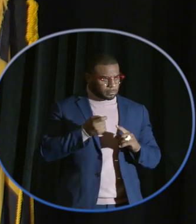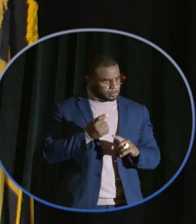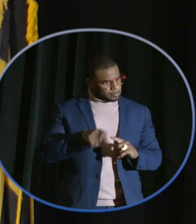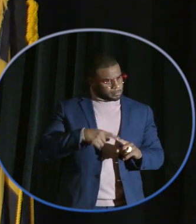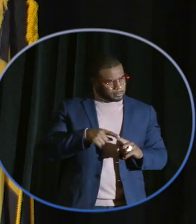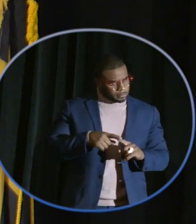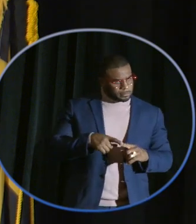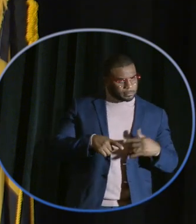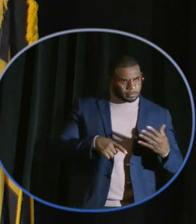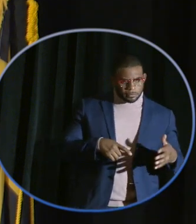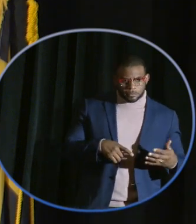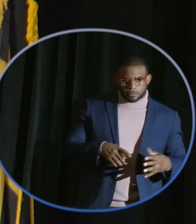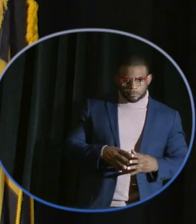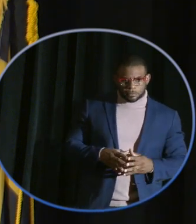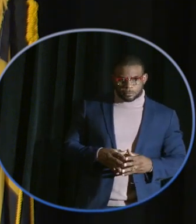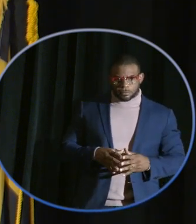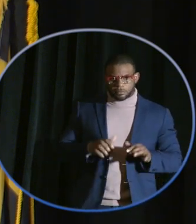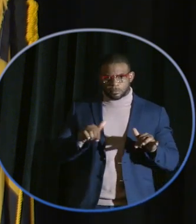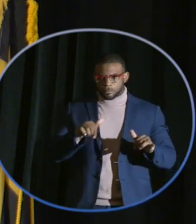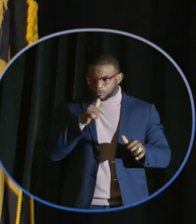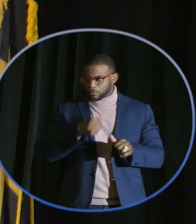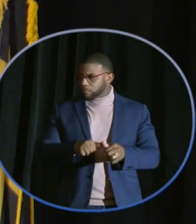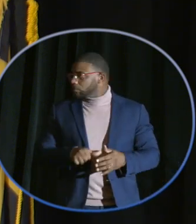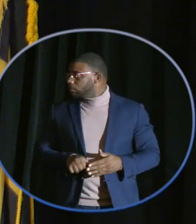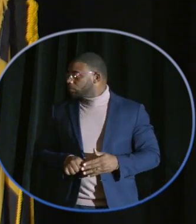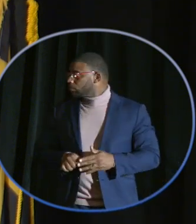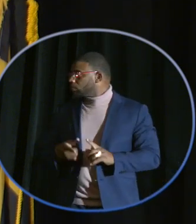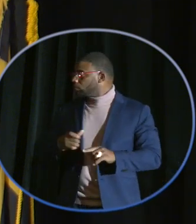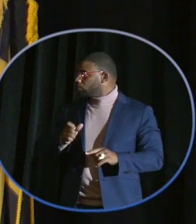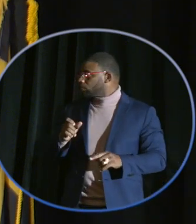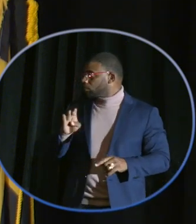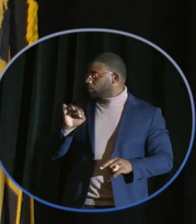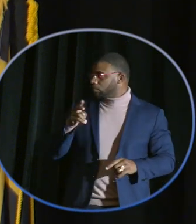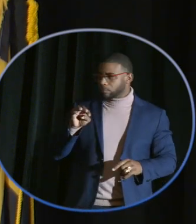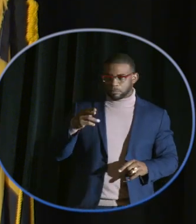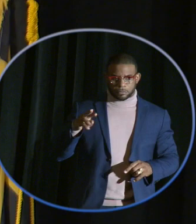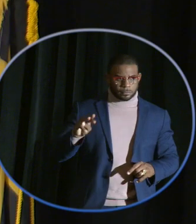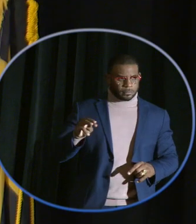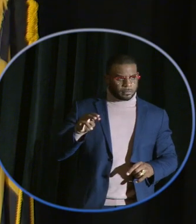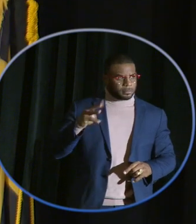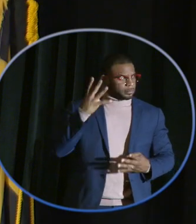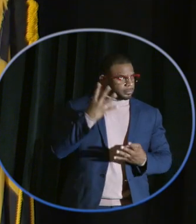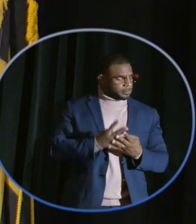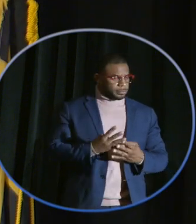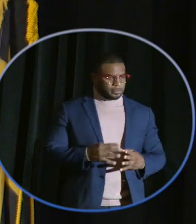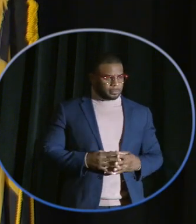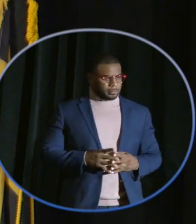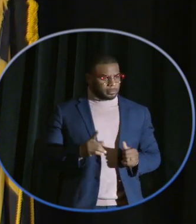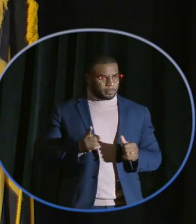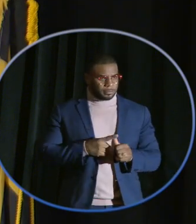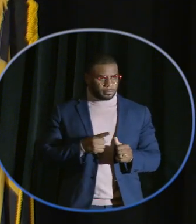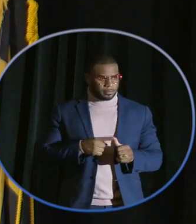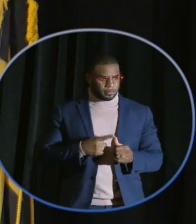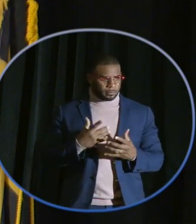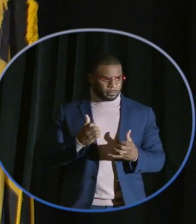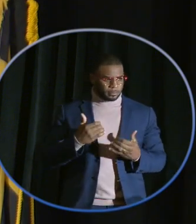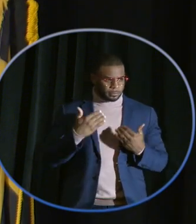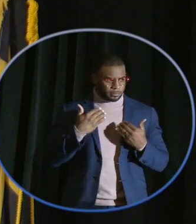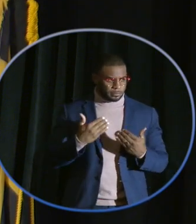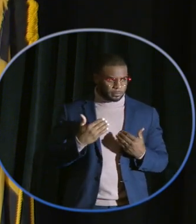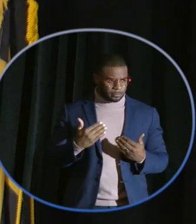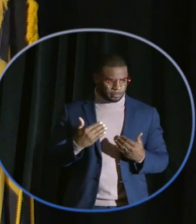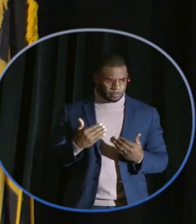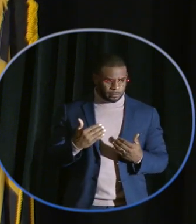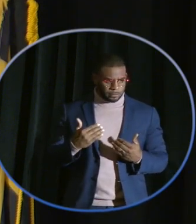little bit about this letter from a Birmingham jail." So first, I want to just thank